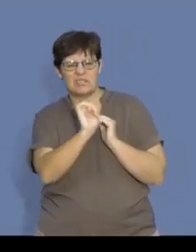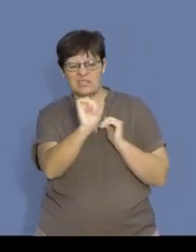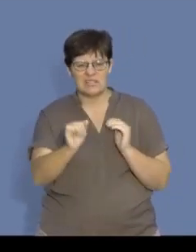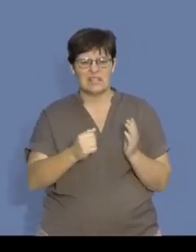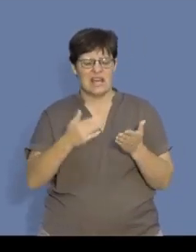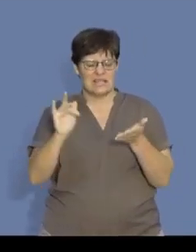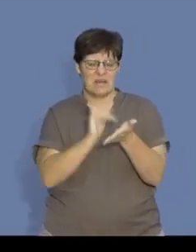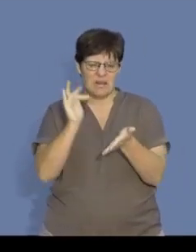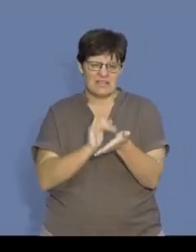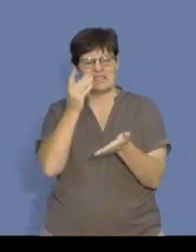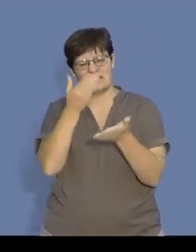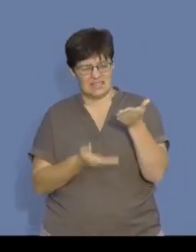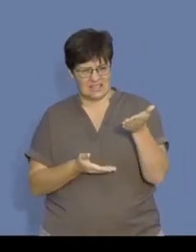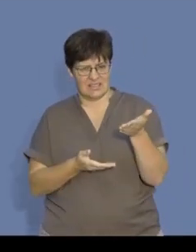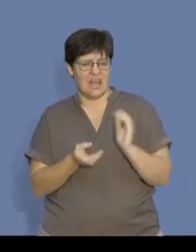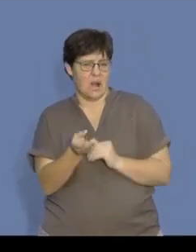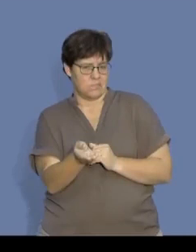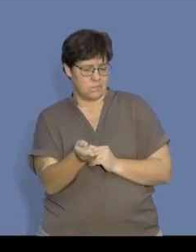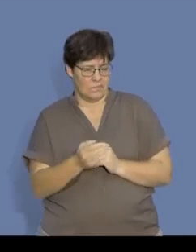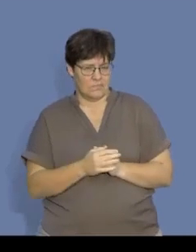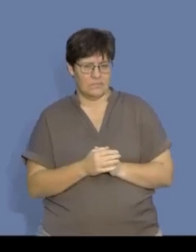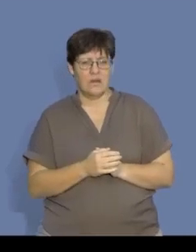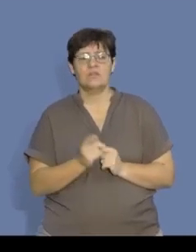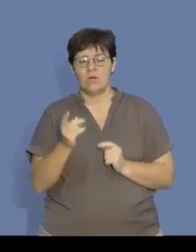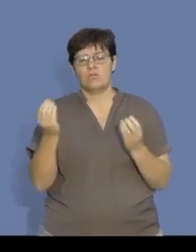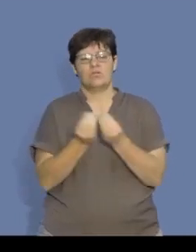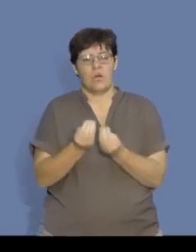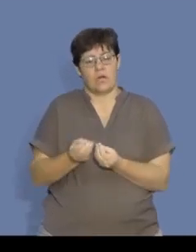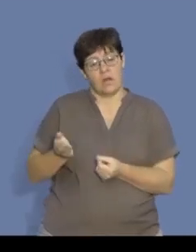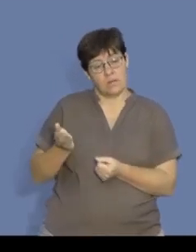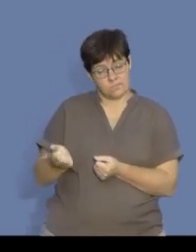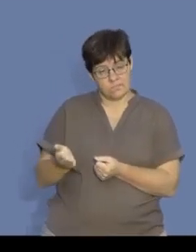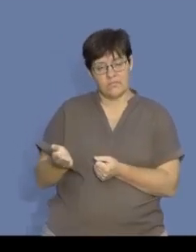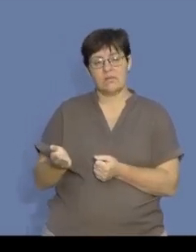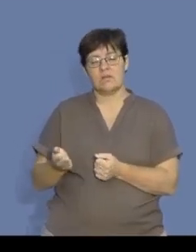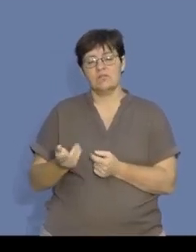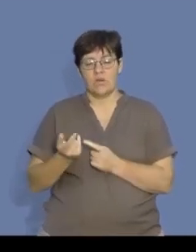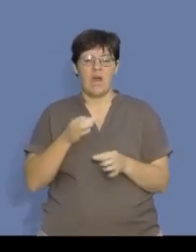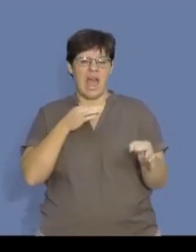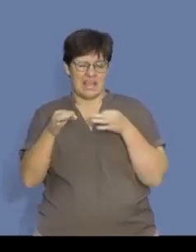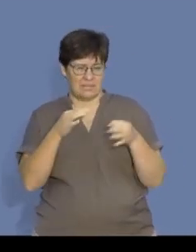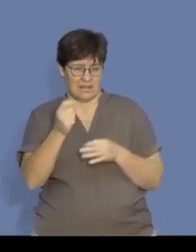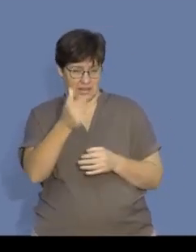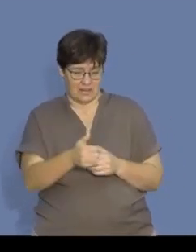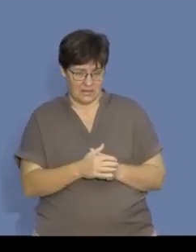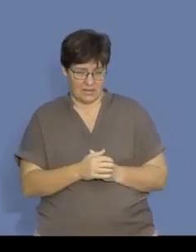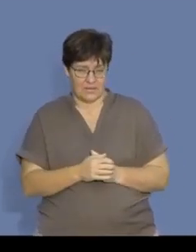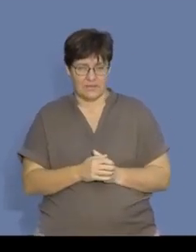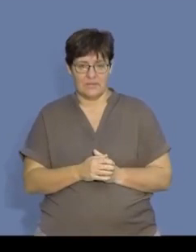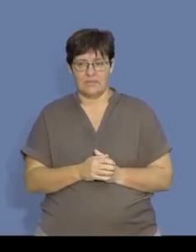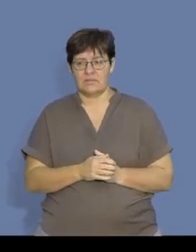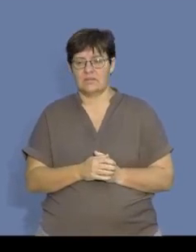phones and tablets. So they're giving us a bit of information about the stock that this business